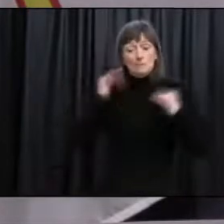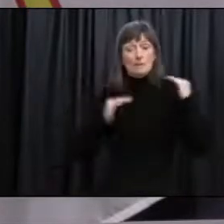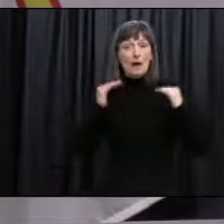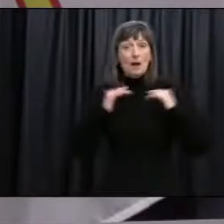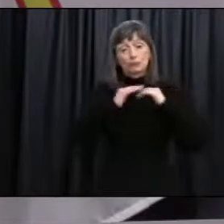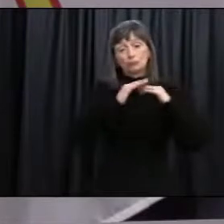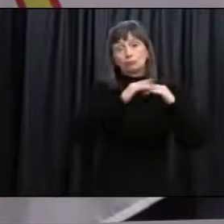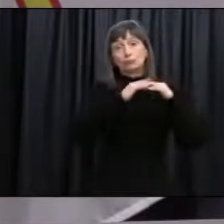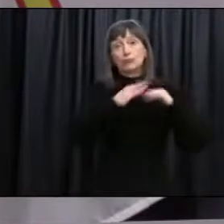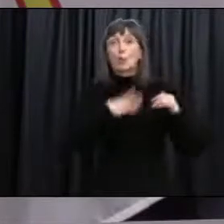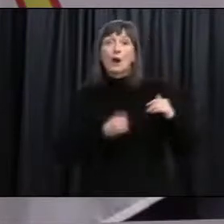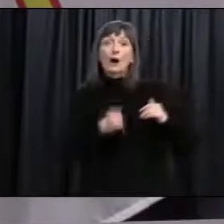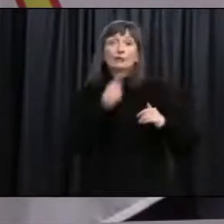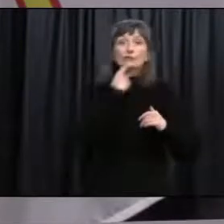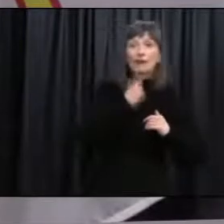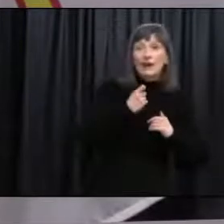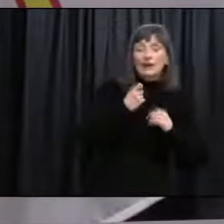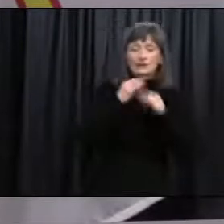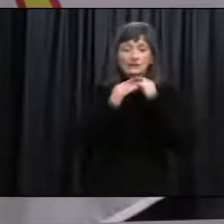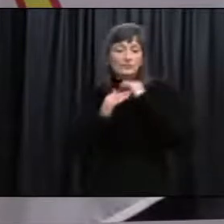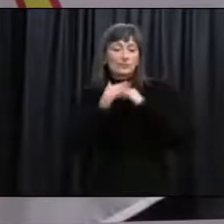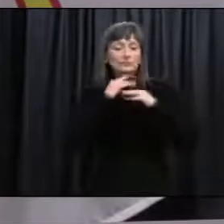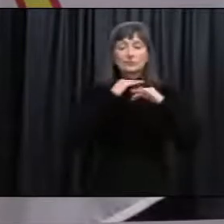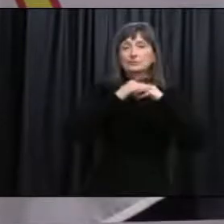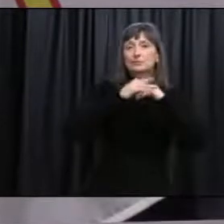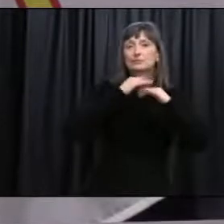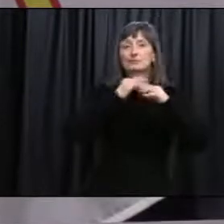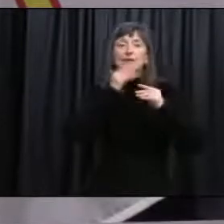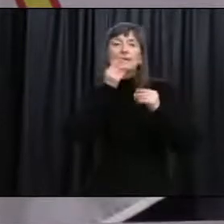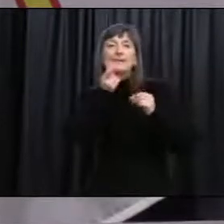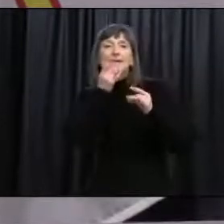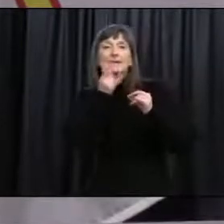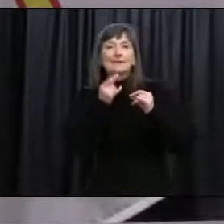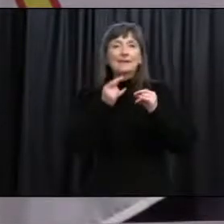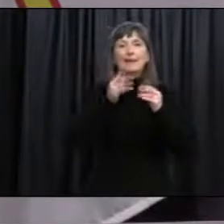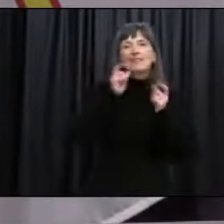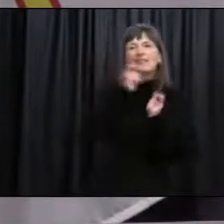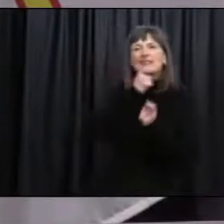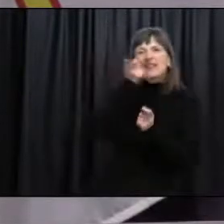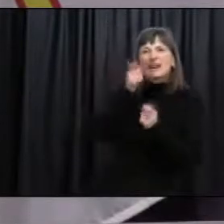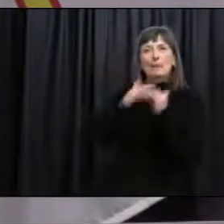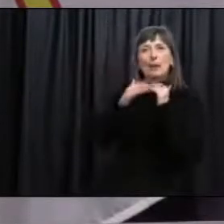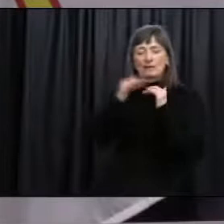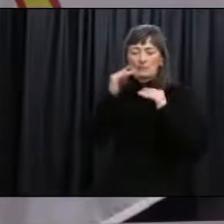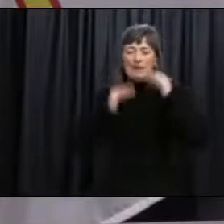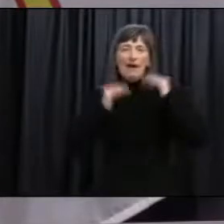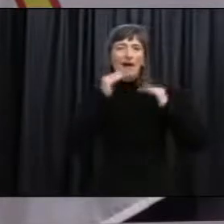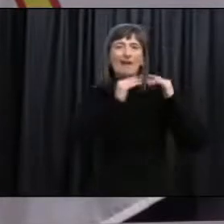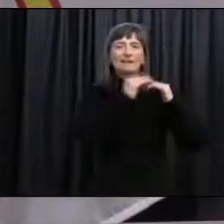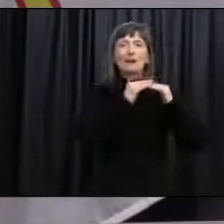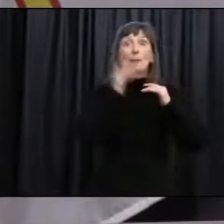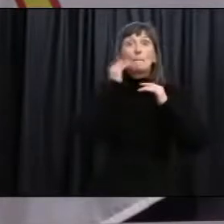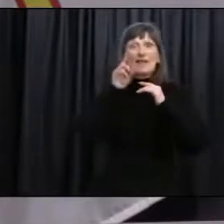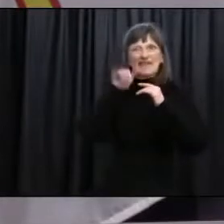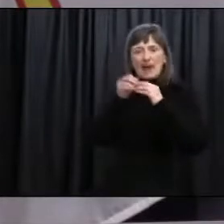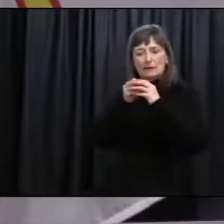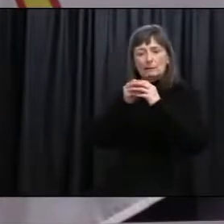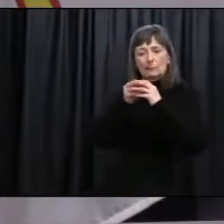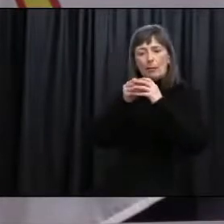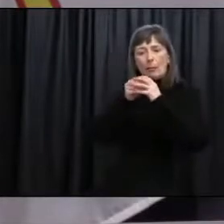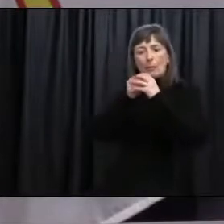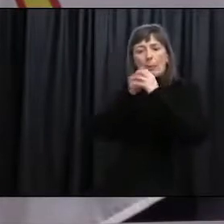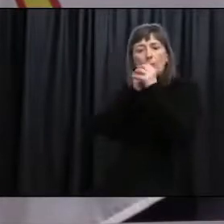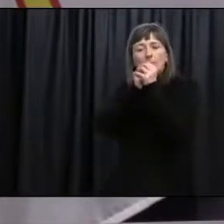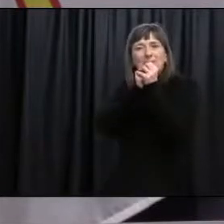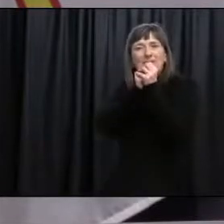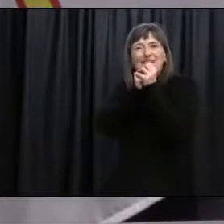of the clotting and blood thinning mechanisms, we'll say, that balance is thrown off. So you see clots that